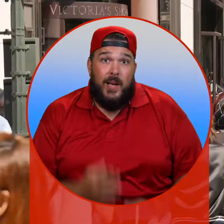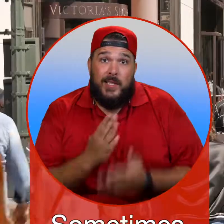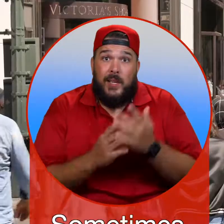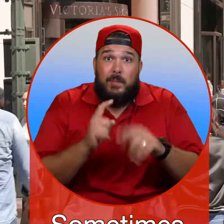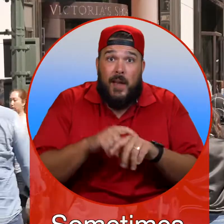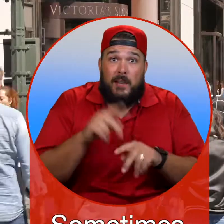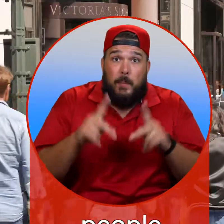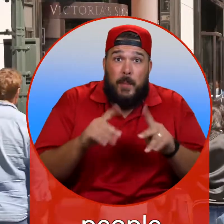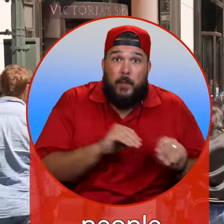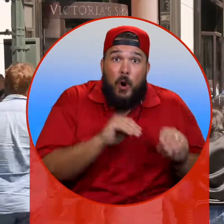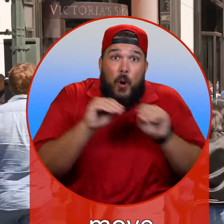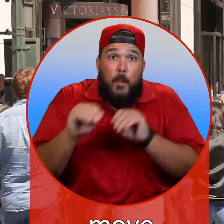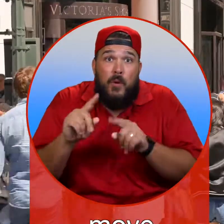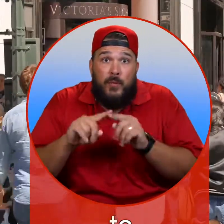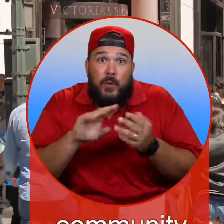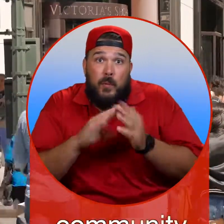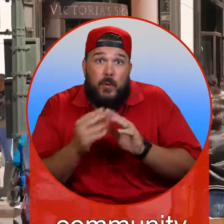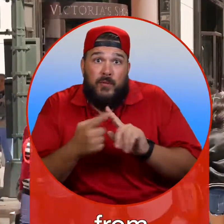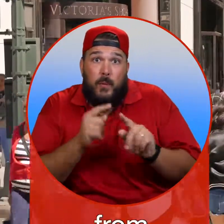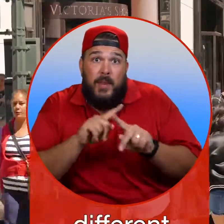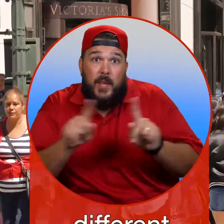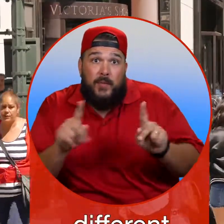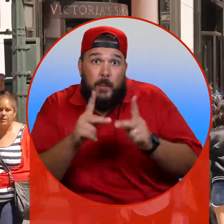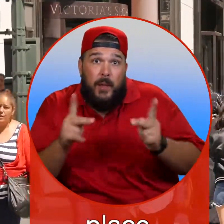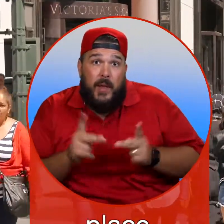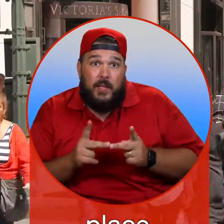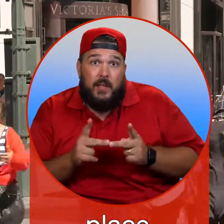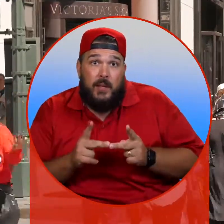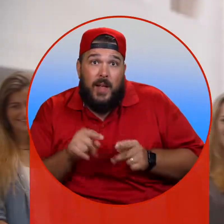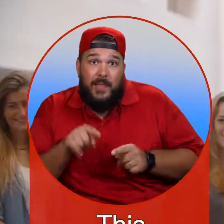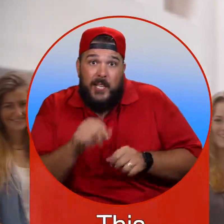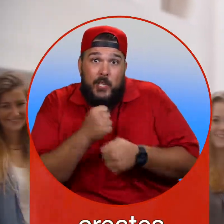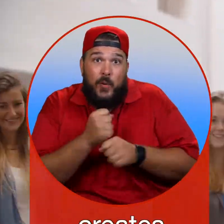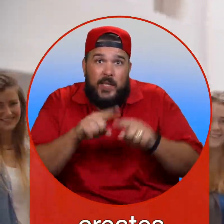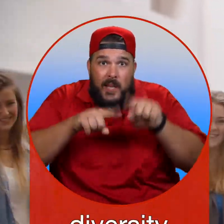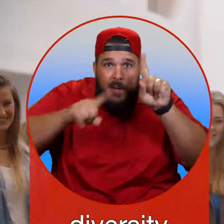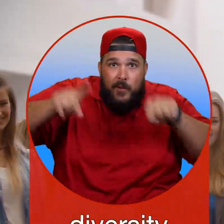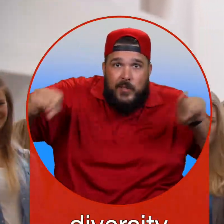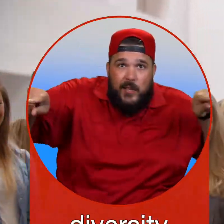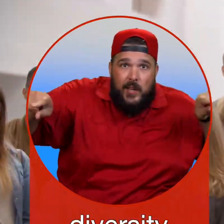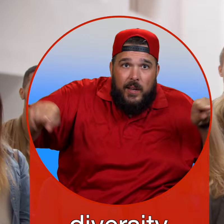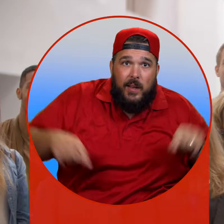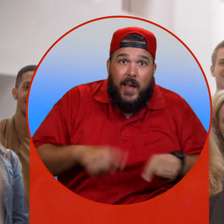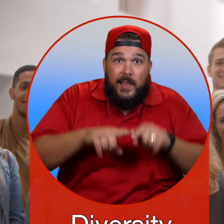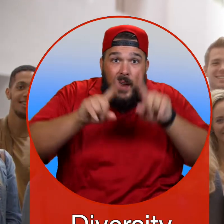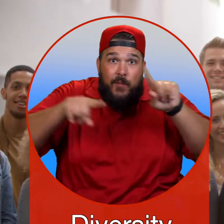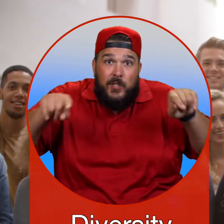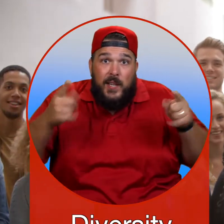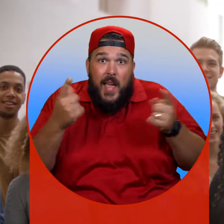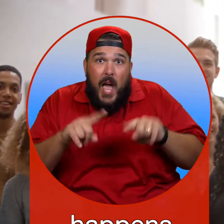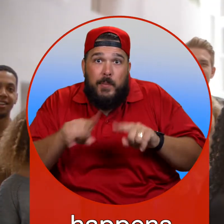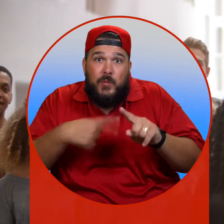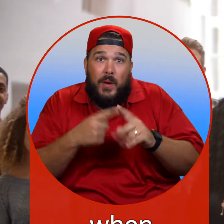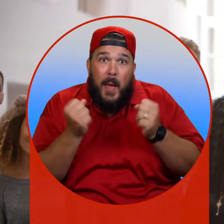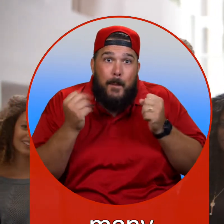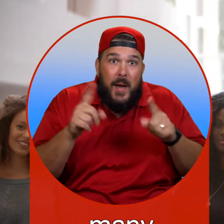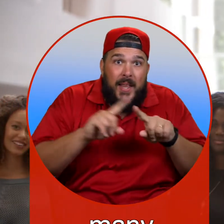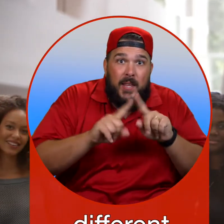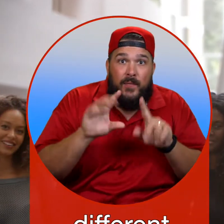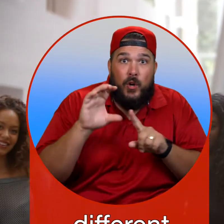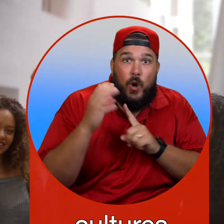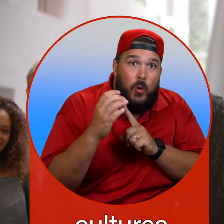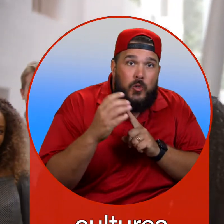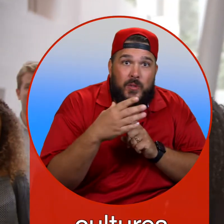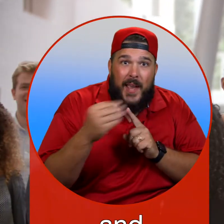community. Sometimes people move to a community from a different place. This creates diversity. Diversity happens when